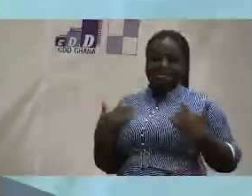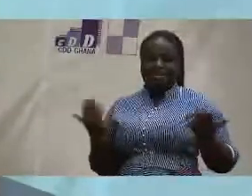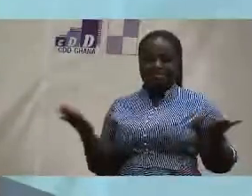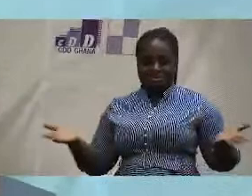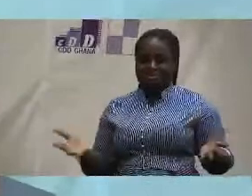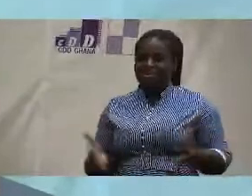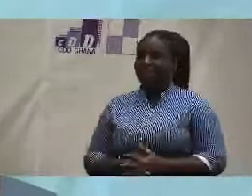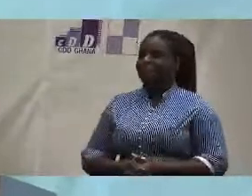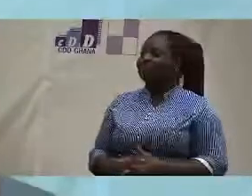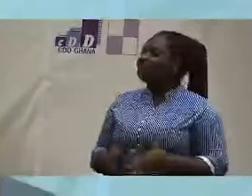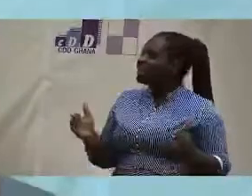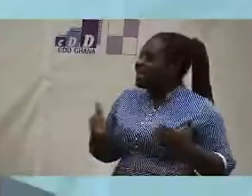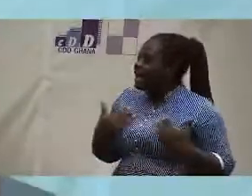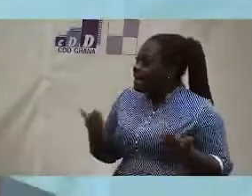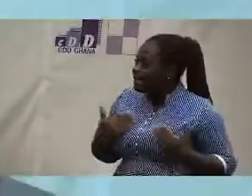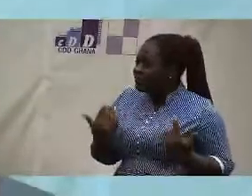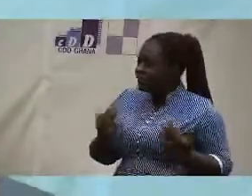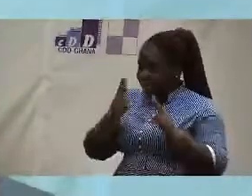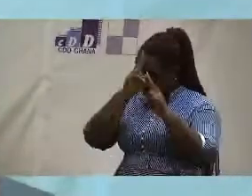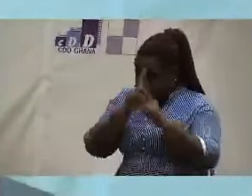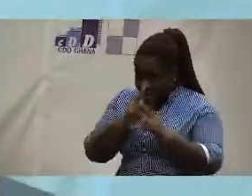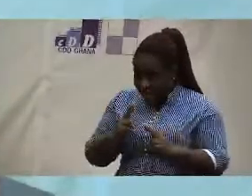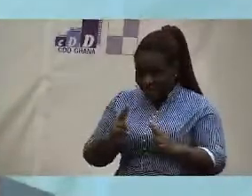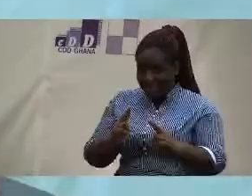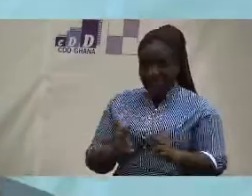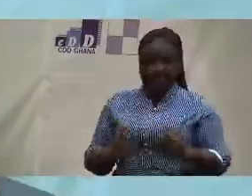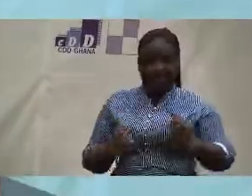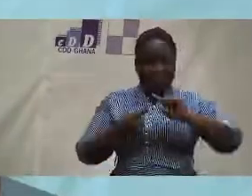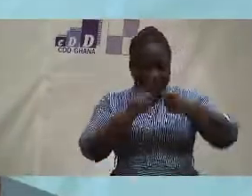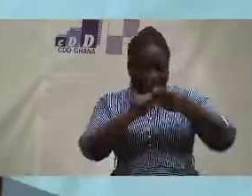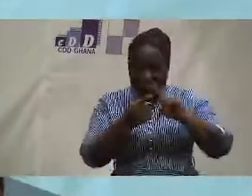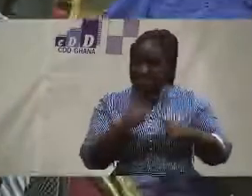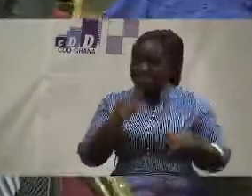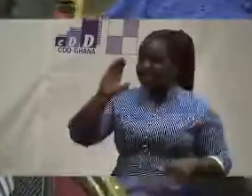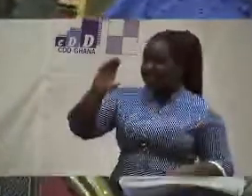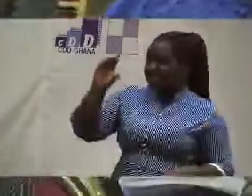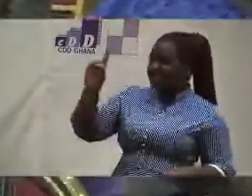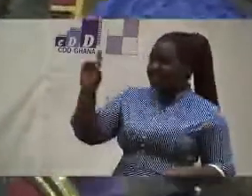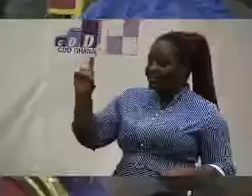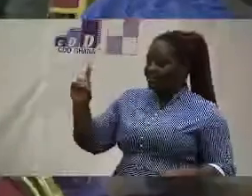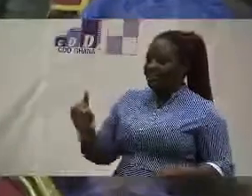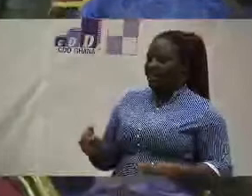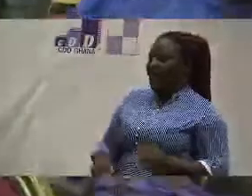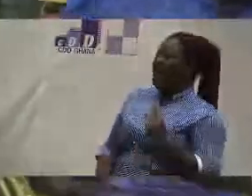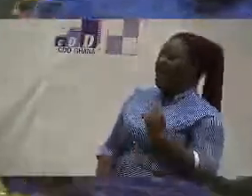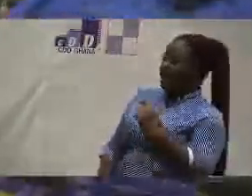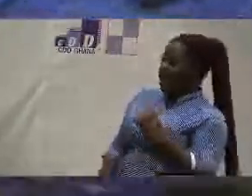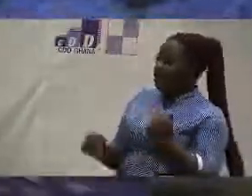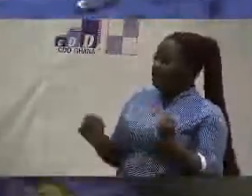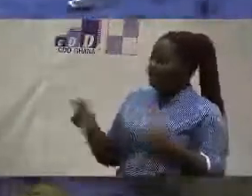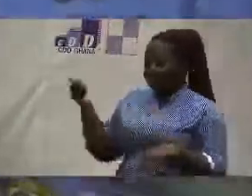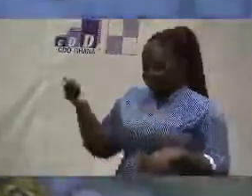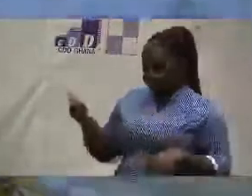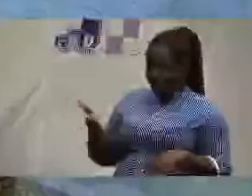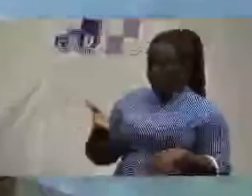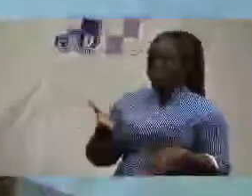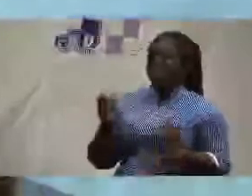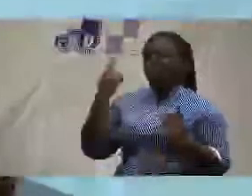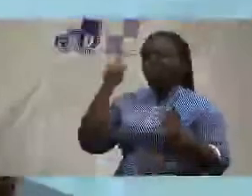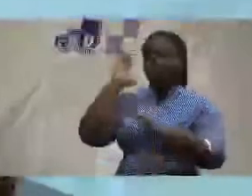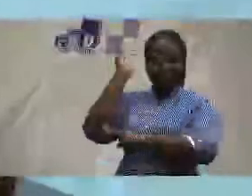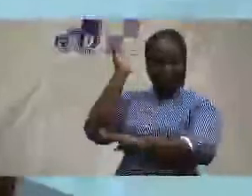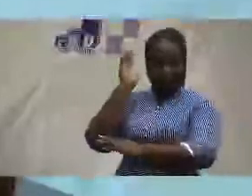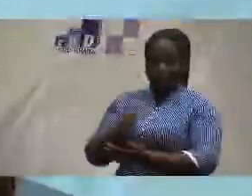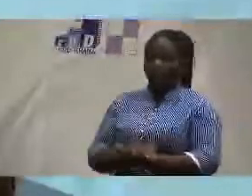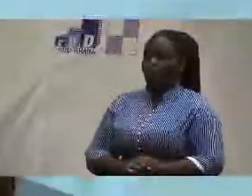home. And I'm actually very honored that colleagues at the CDD Ghana have deemed it fit to invite me for this